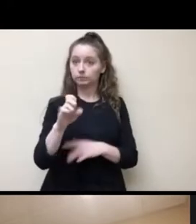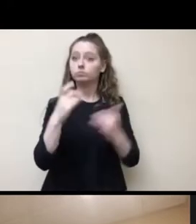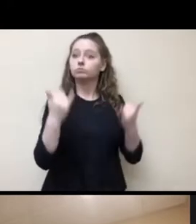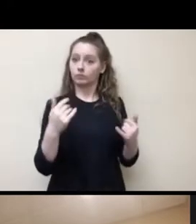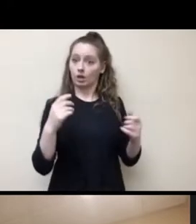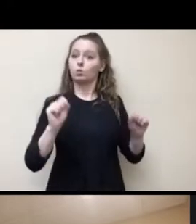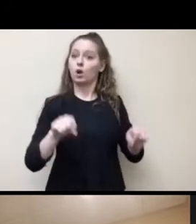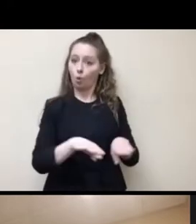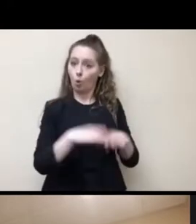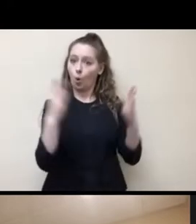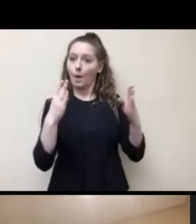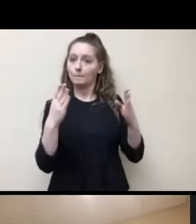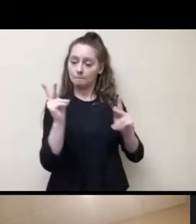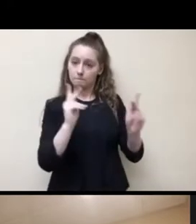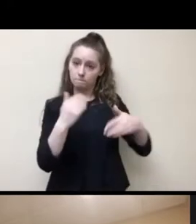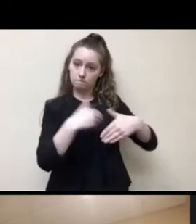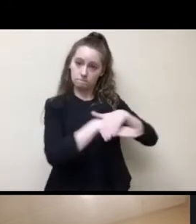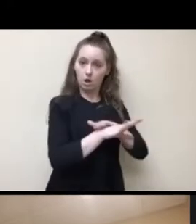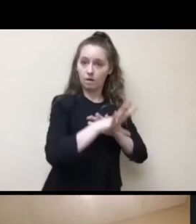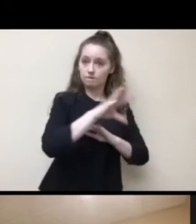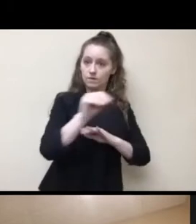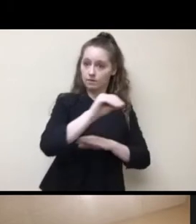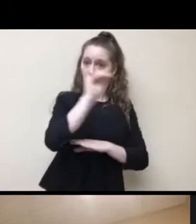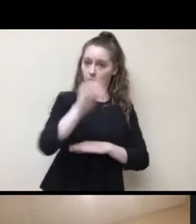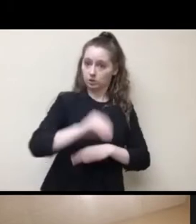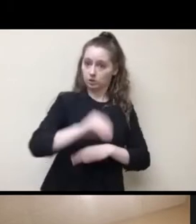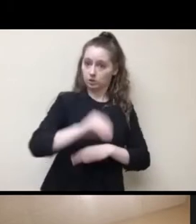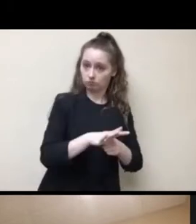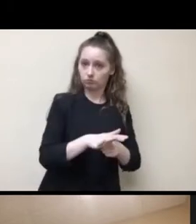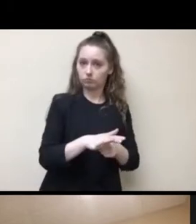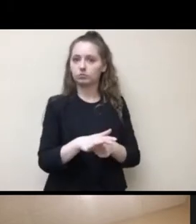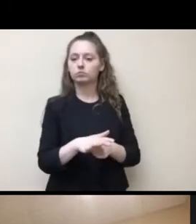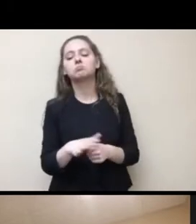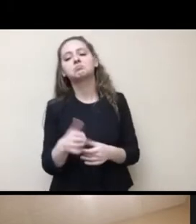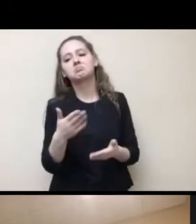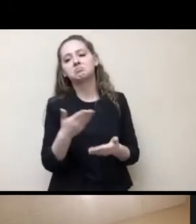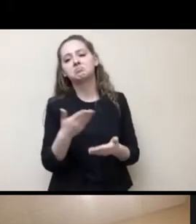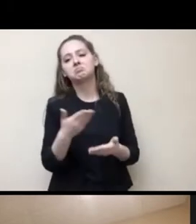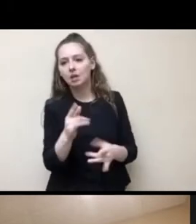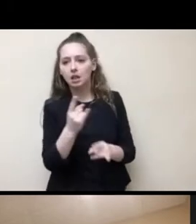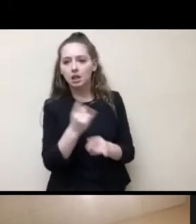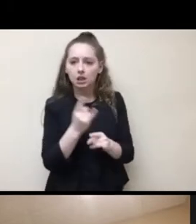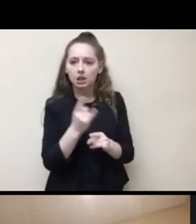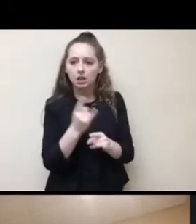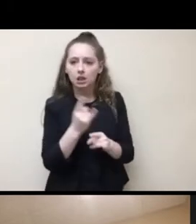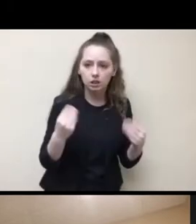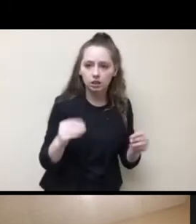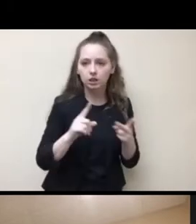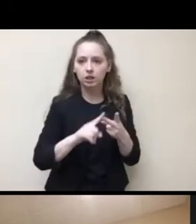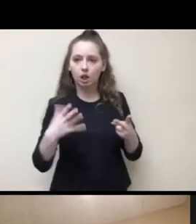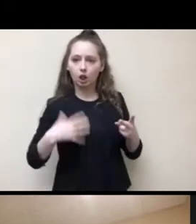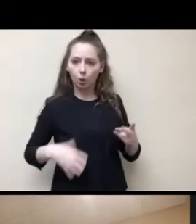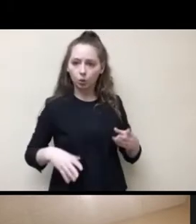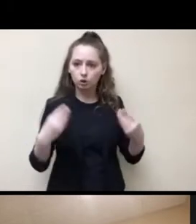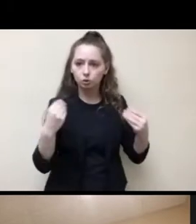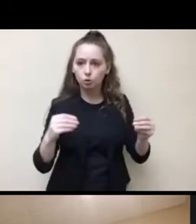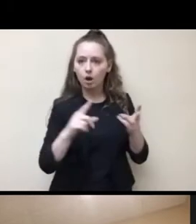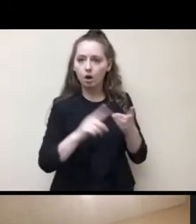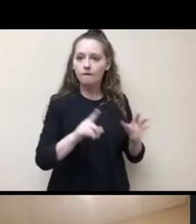That's stage two, and we're in that right now. That's things like liquor stores, clothing stores, furniture stores, jewelry stores.